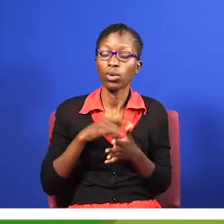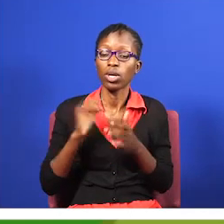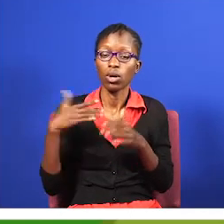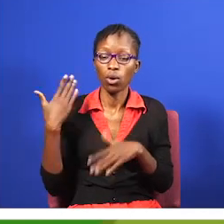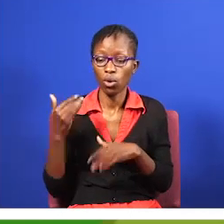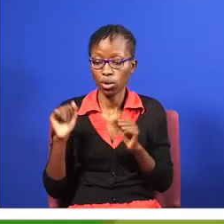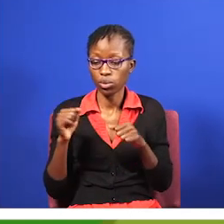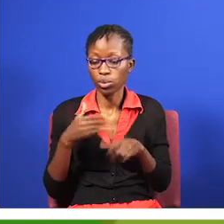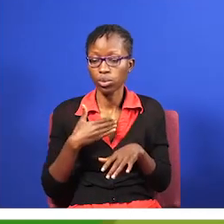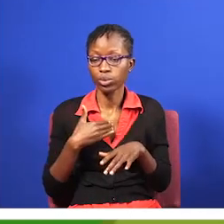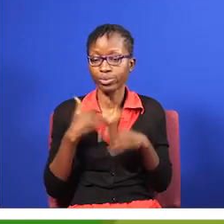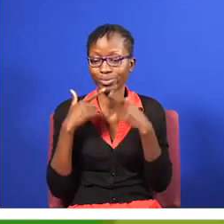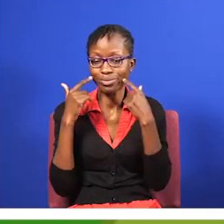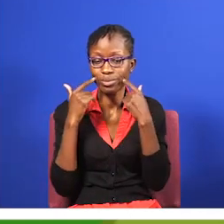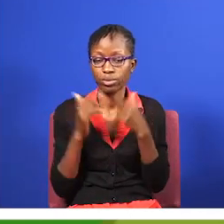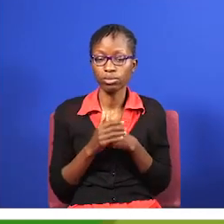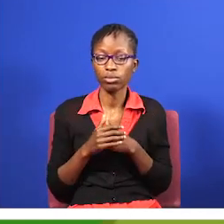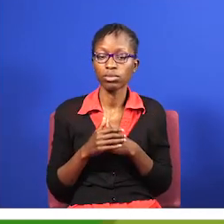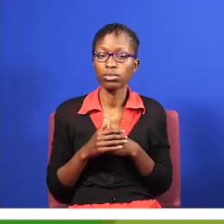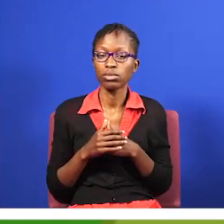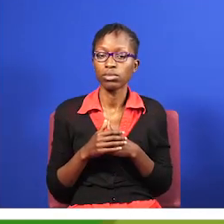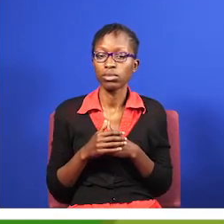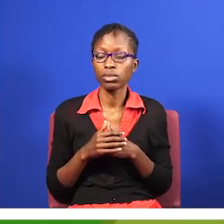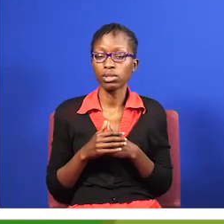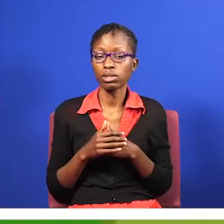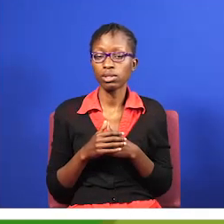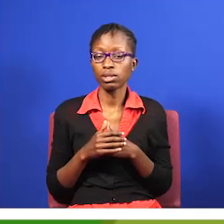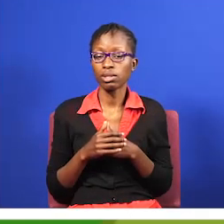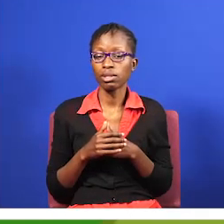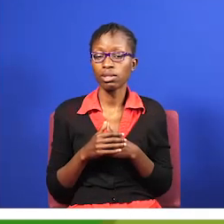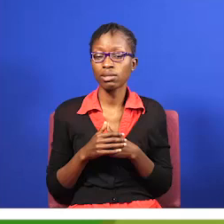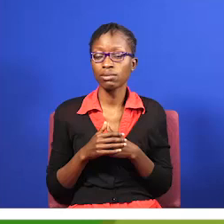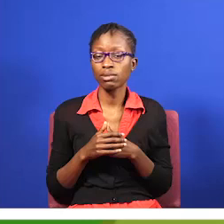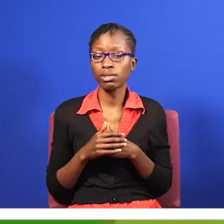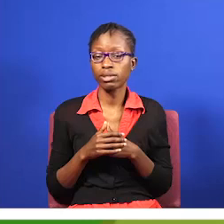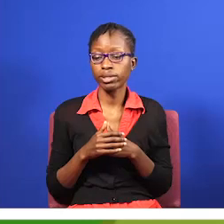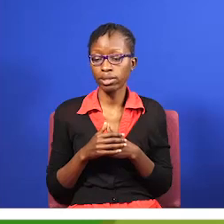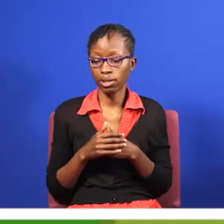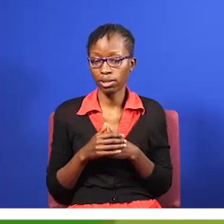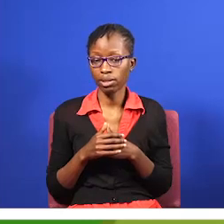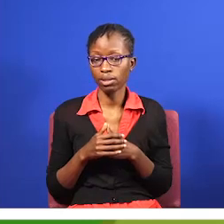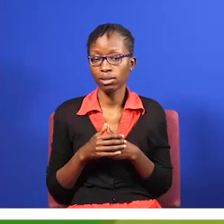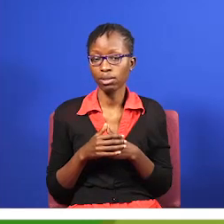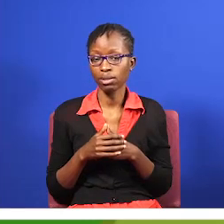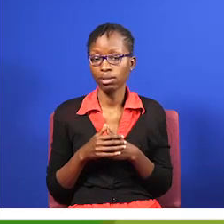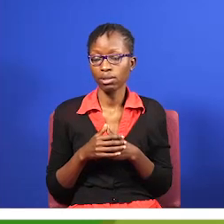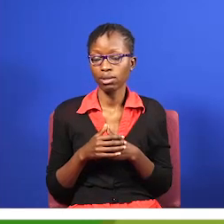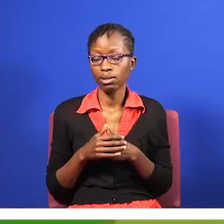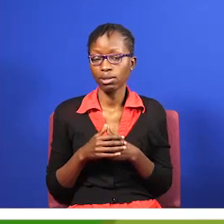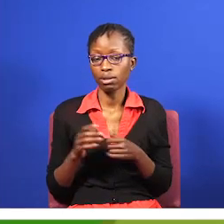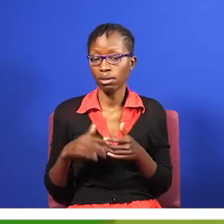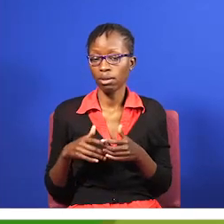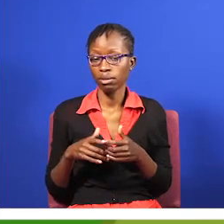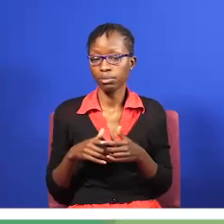always have a smile. So now, once you have written the choices, at the bottom, you write our memory